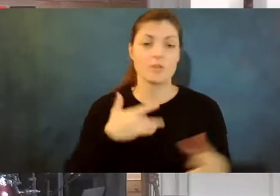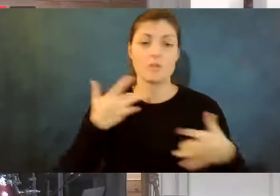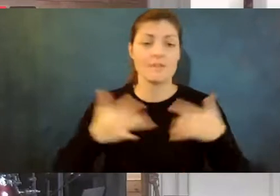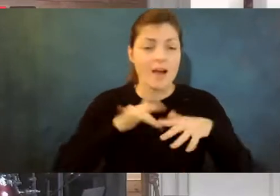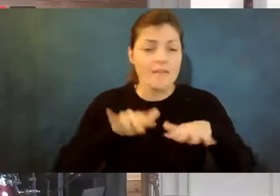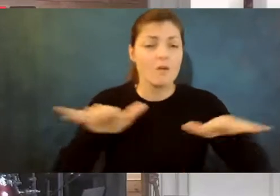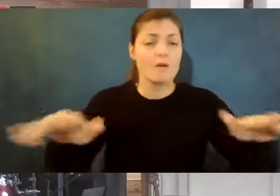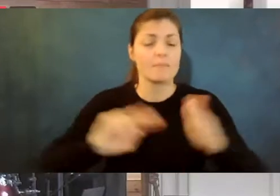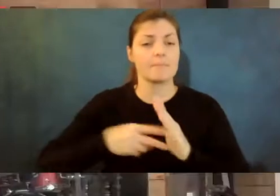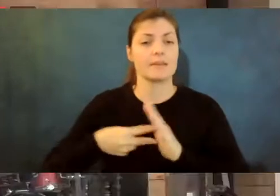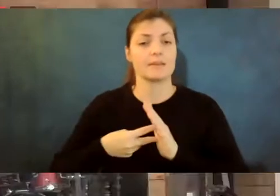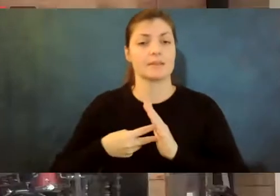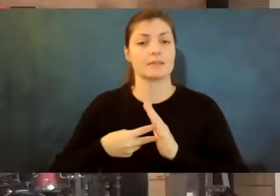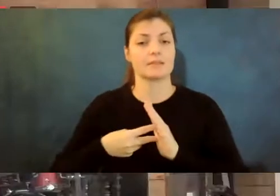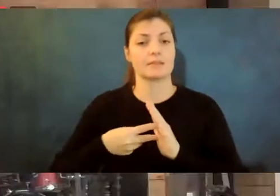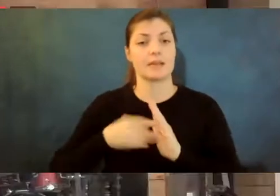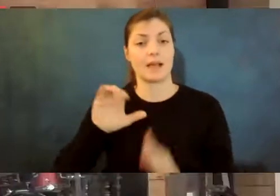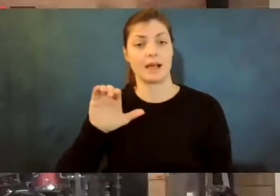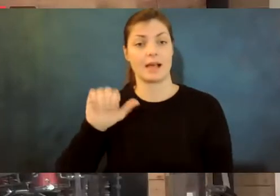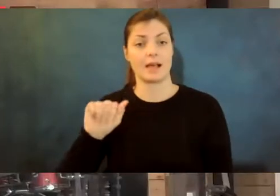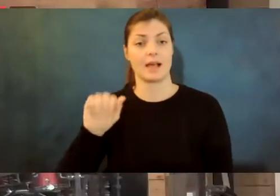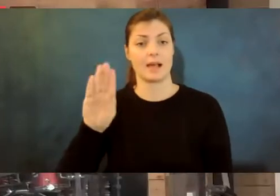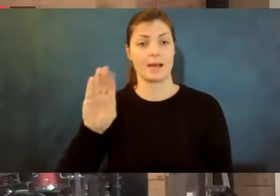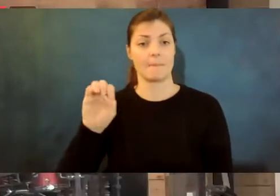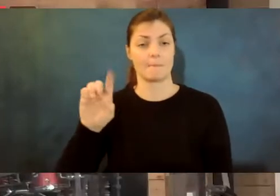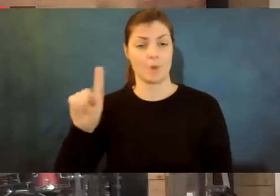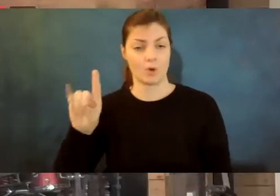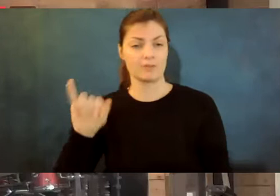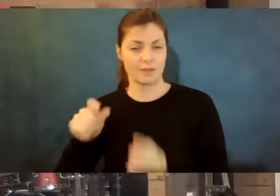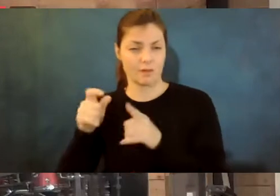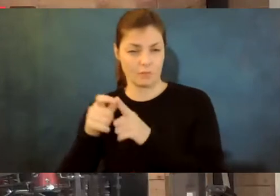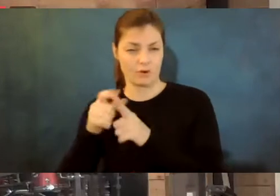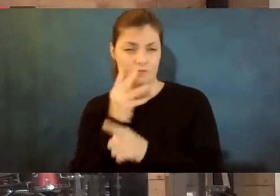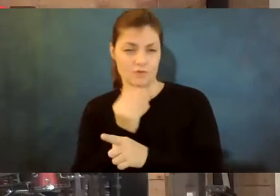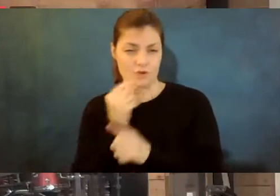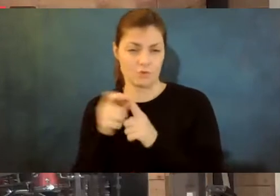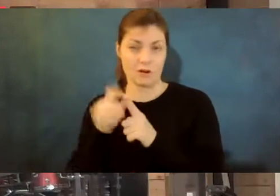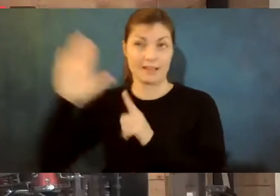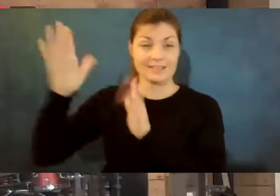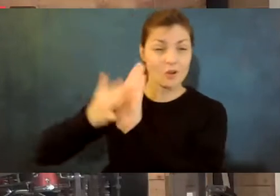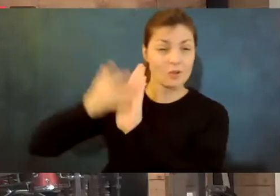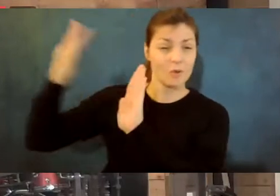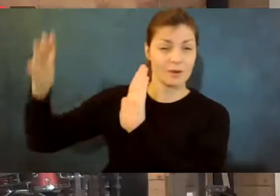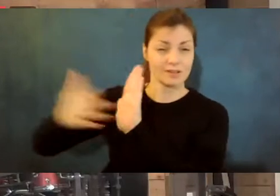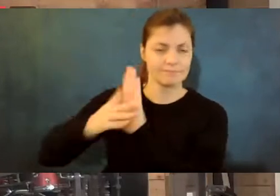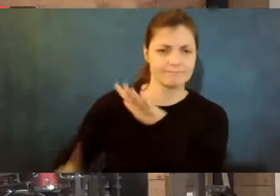Revival is when the kabod of God, the Shekinah glory of God shows